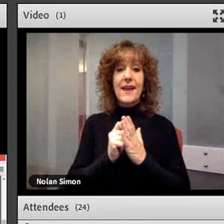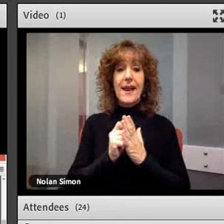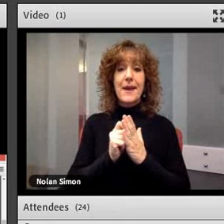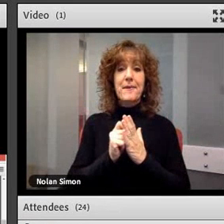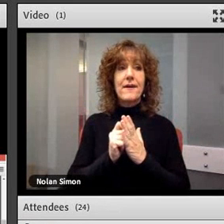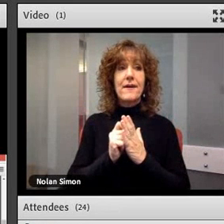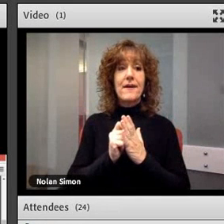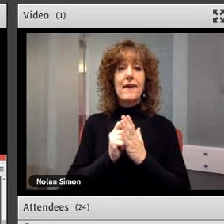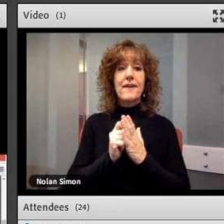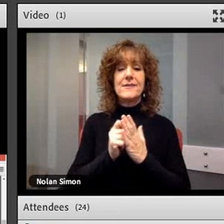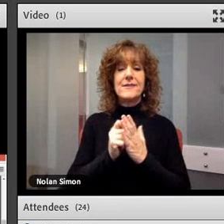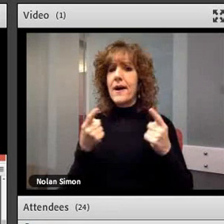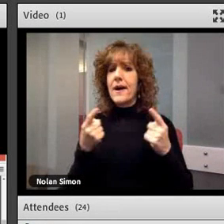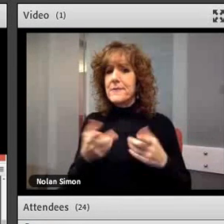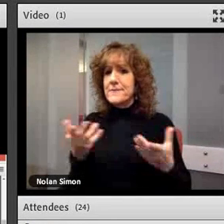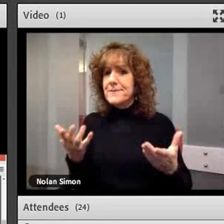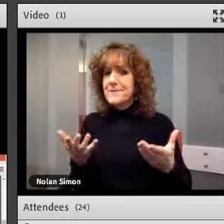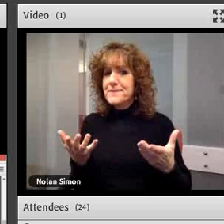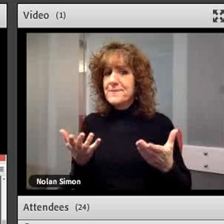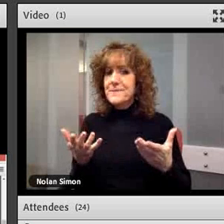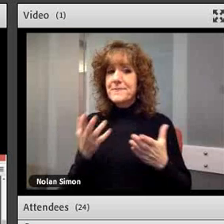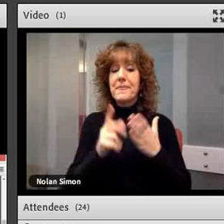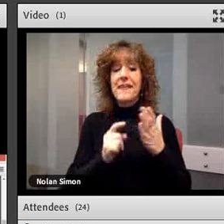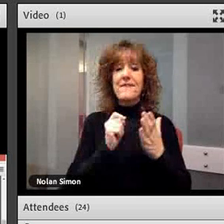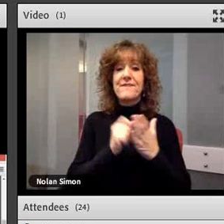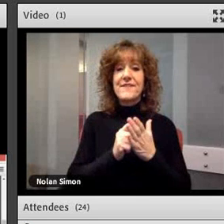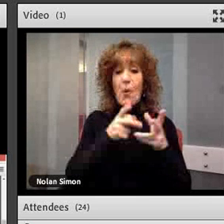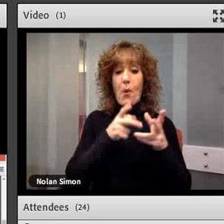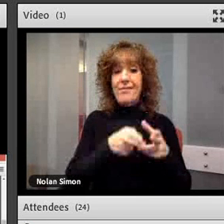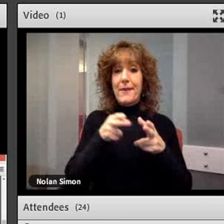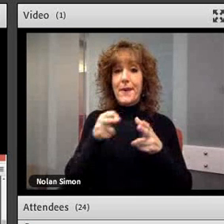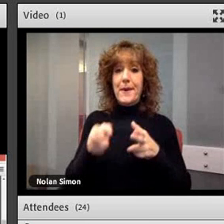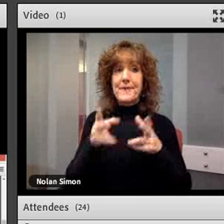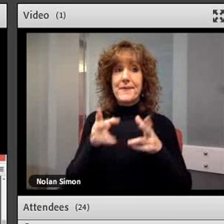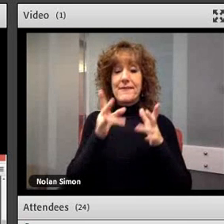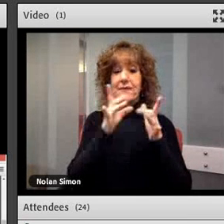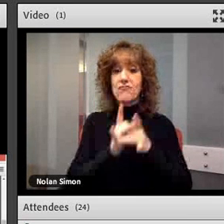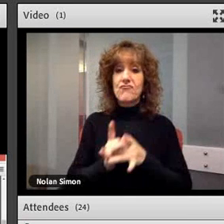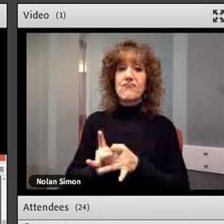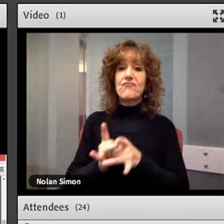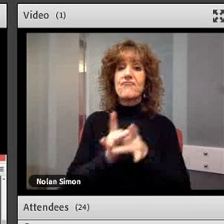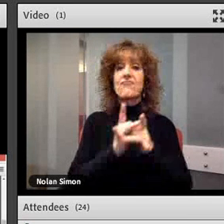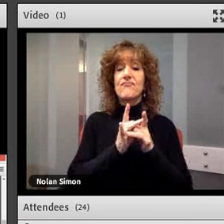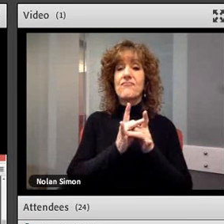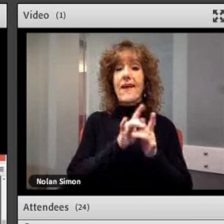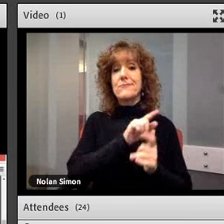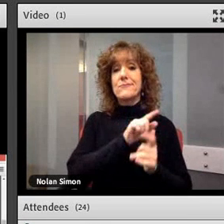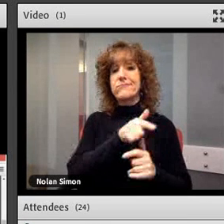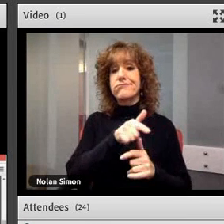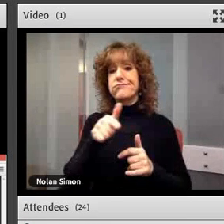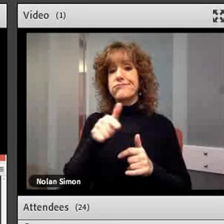So what happens here is that the video clips concatenate, and then they play together.